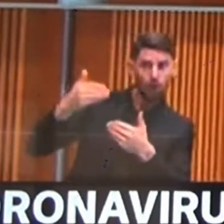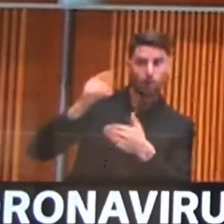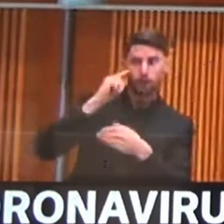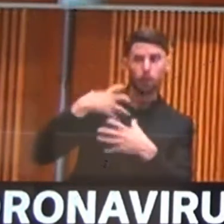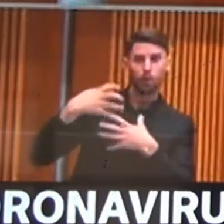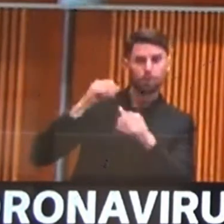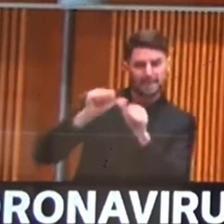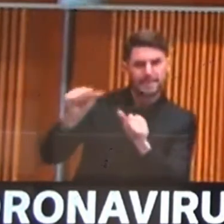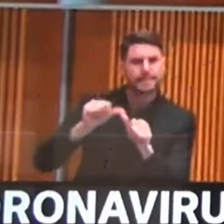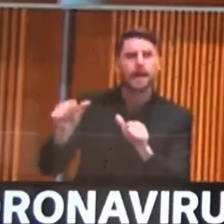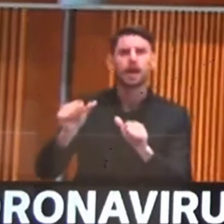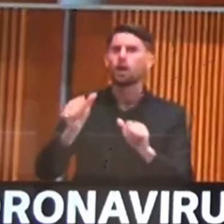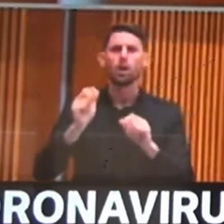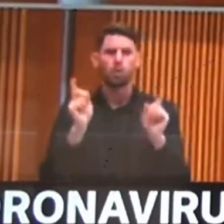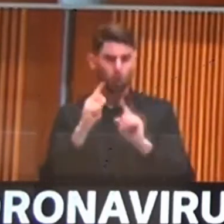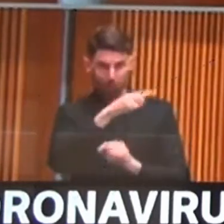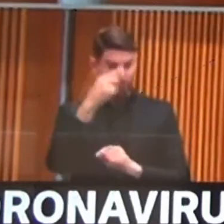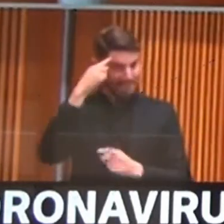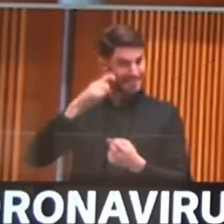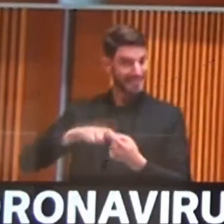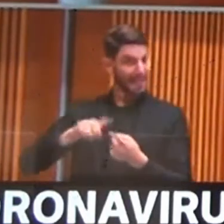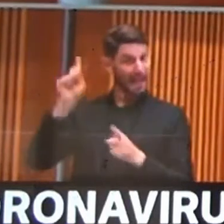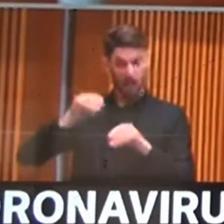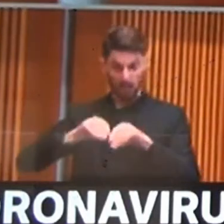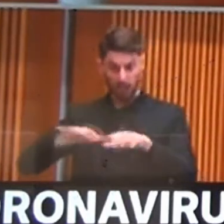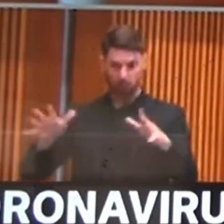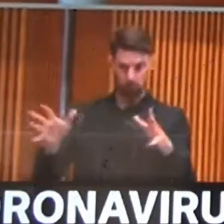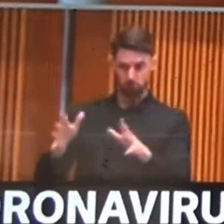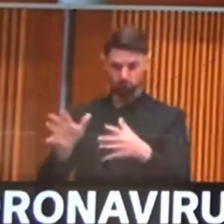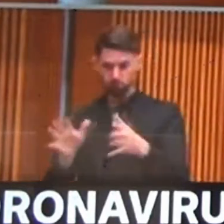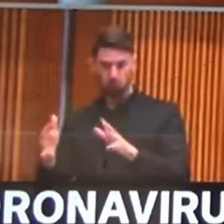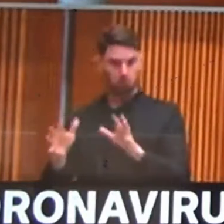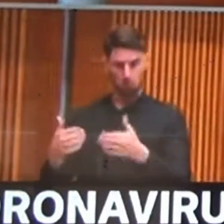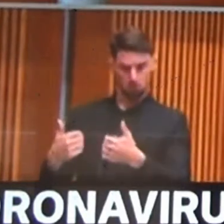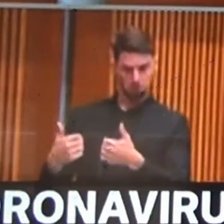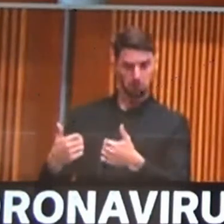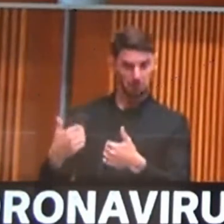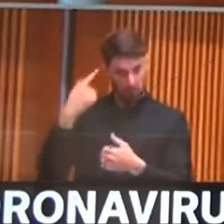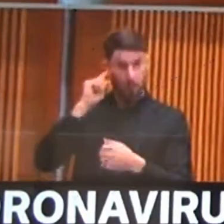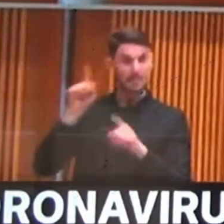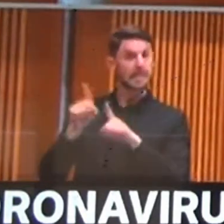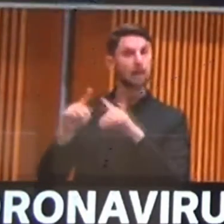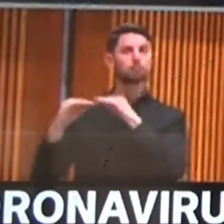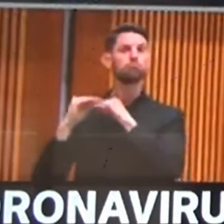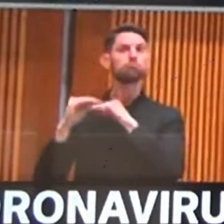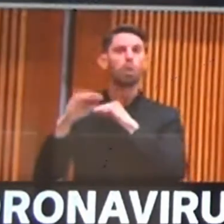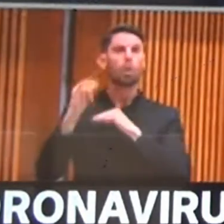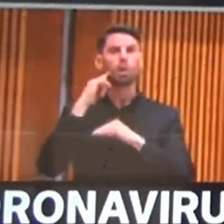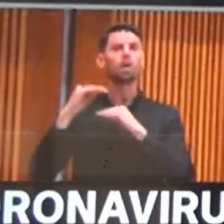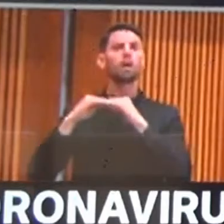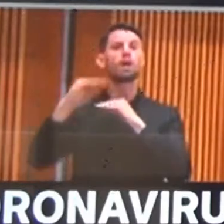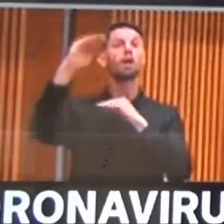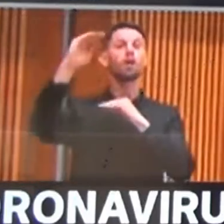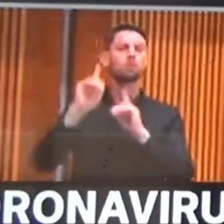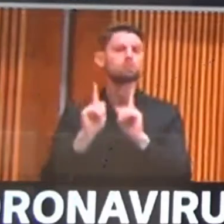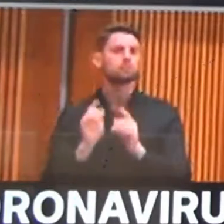it possible to keep the infection rate in Australia, given the threat, as low as 11.6%? So